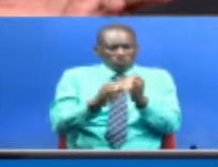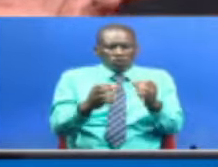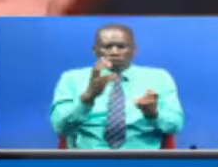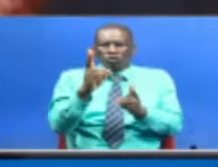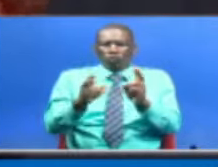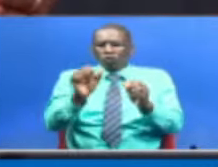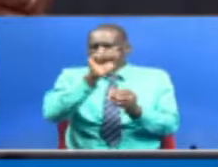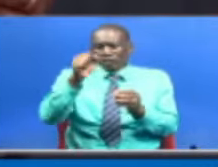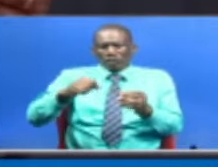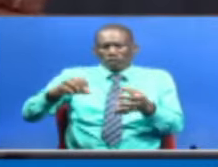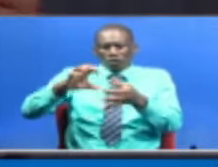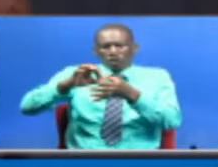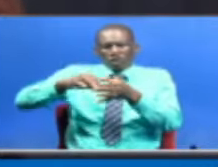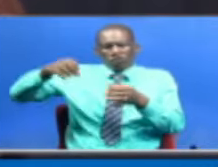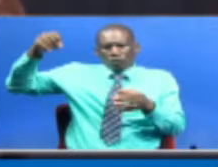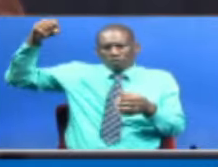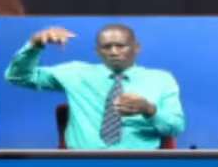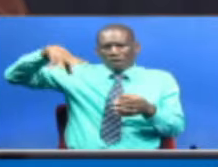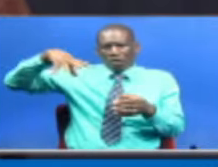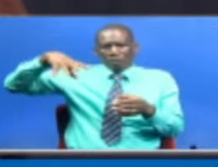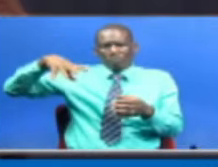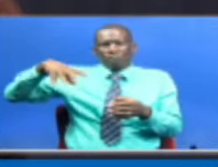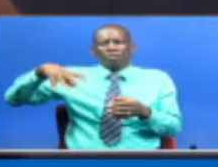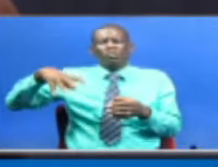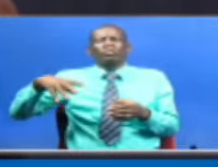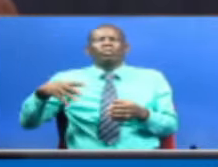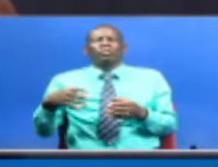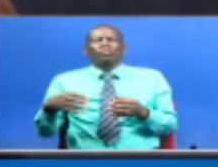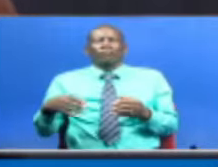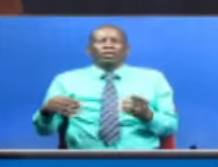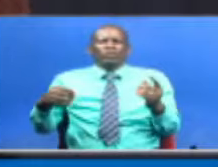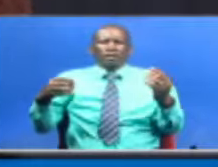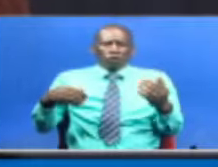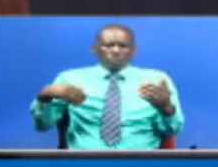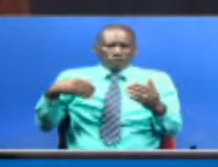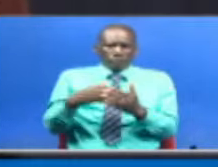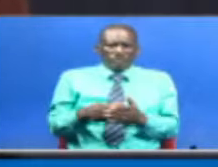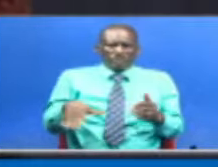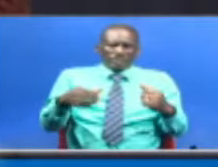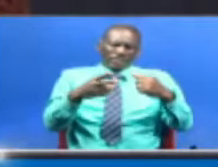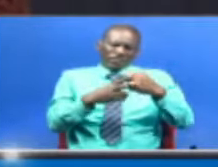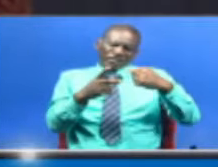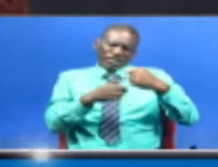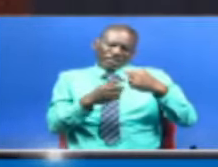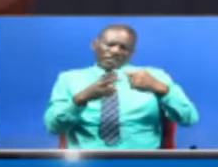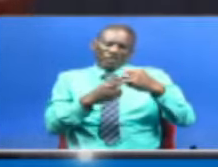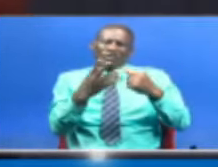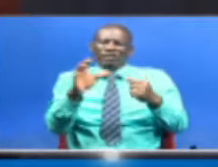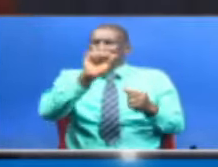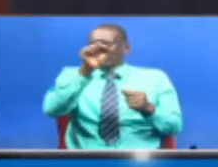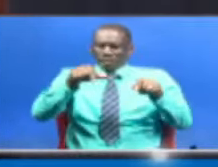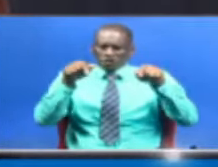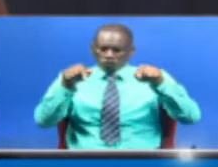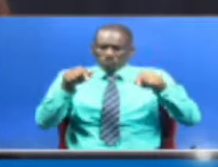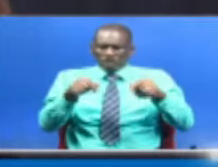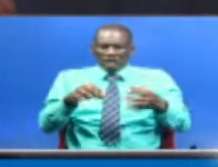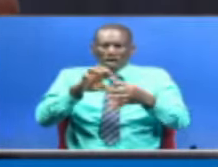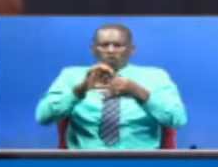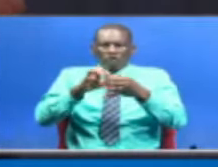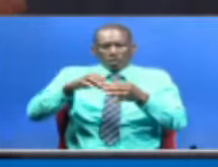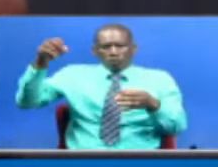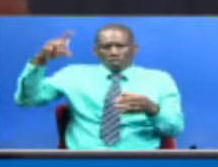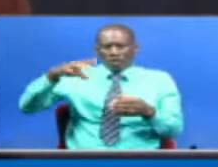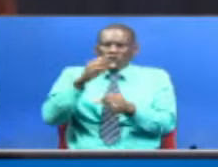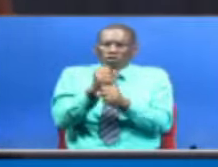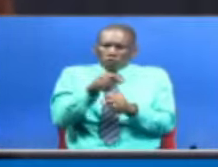22% in terms of access to energy power to about 76-75% today. And we did this through